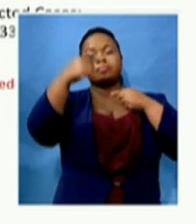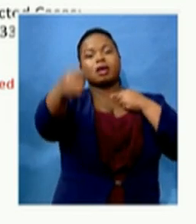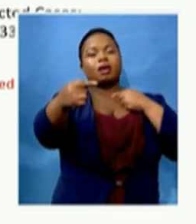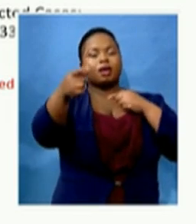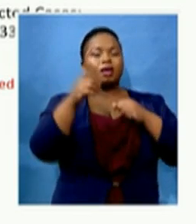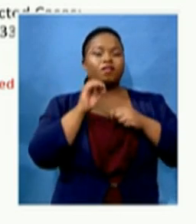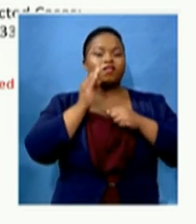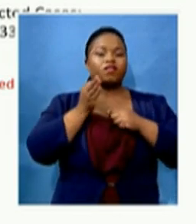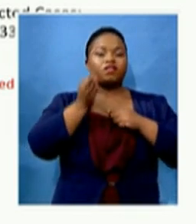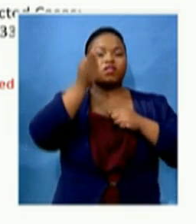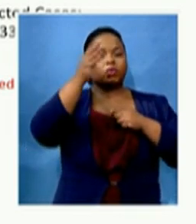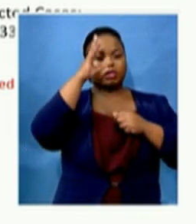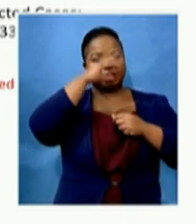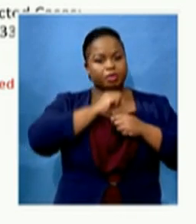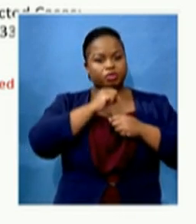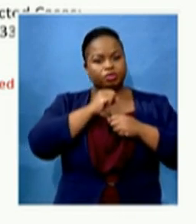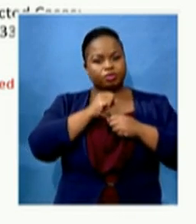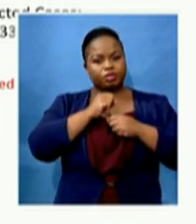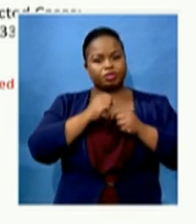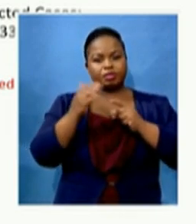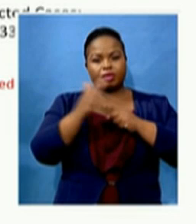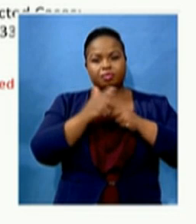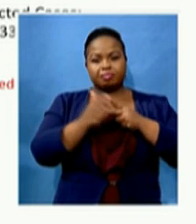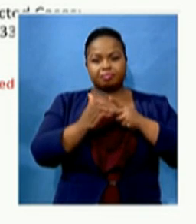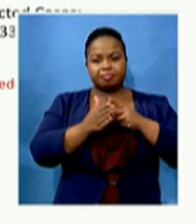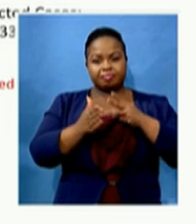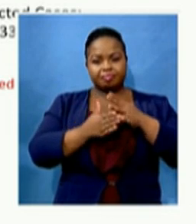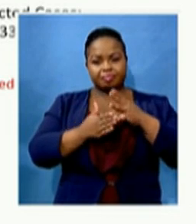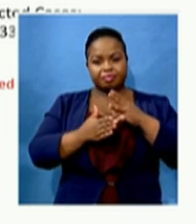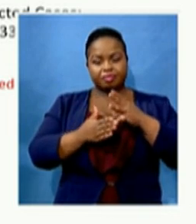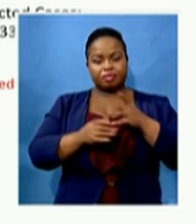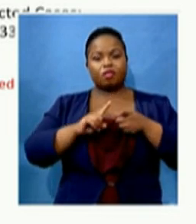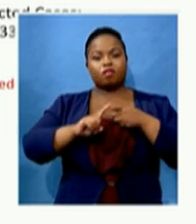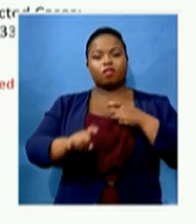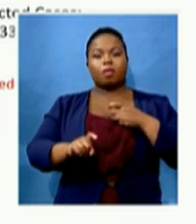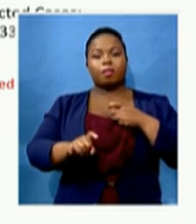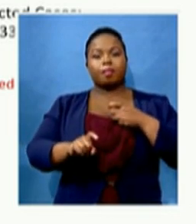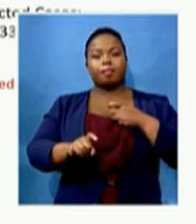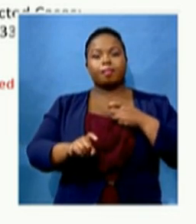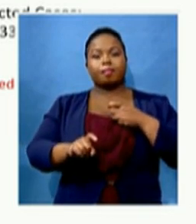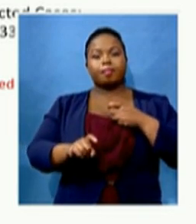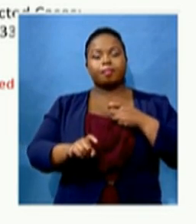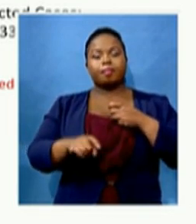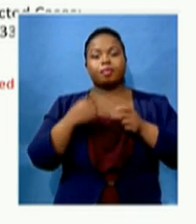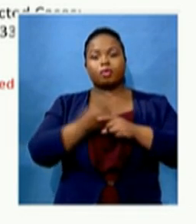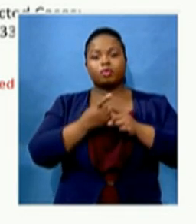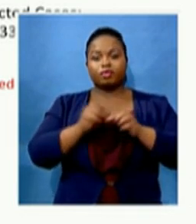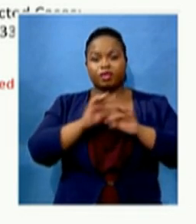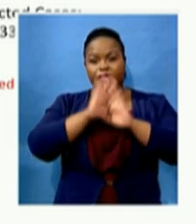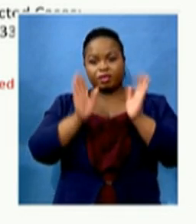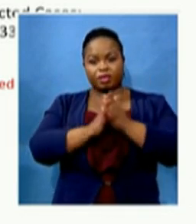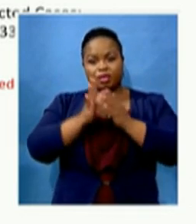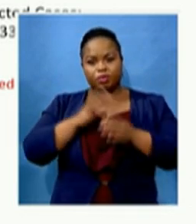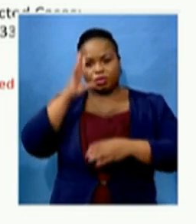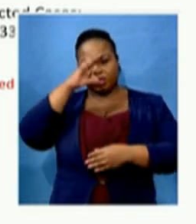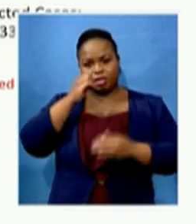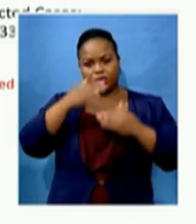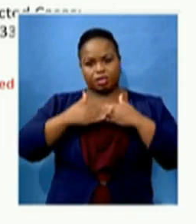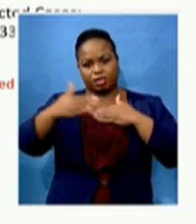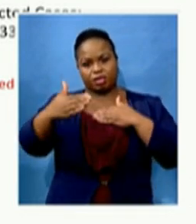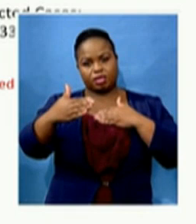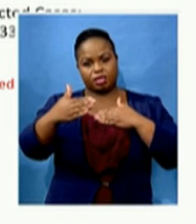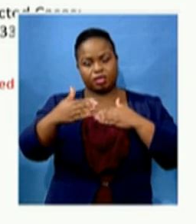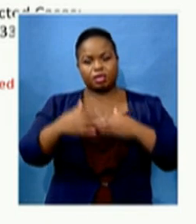from you can see that we are projecting the numbering of about 20,000